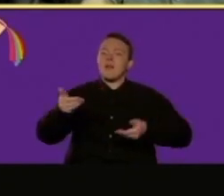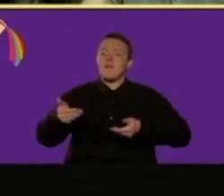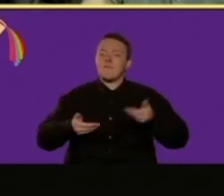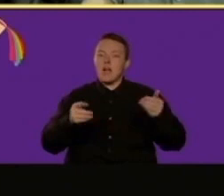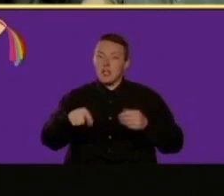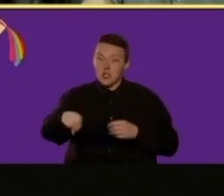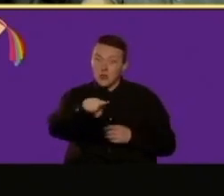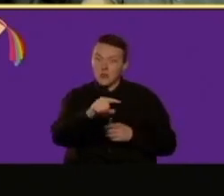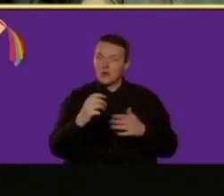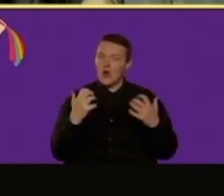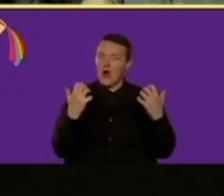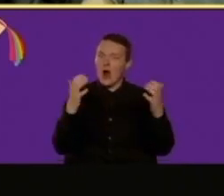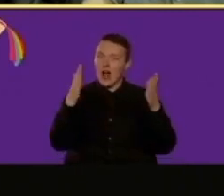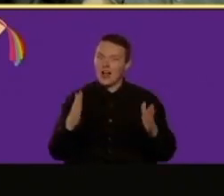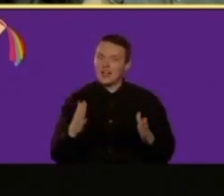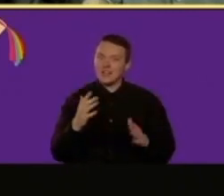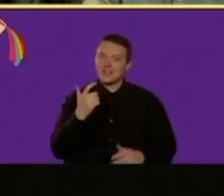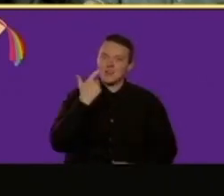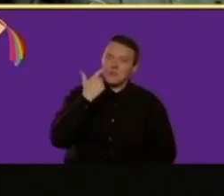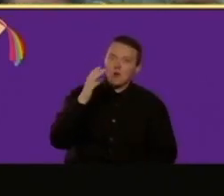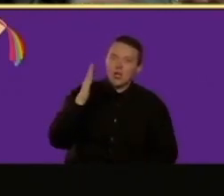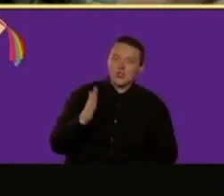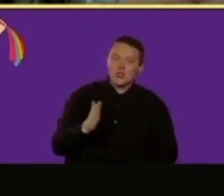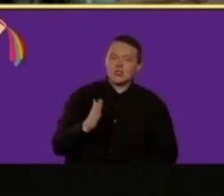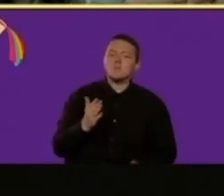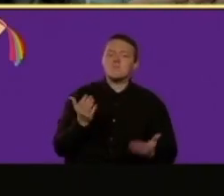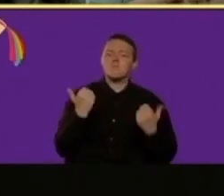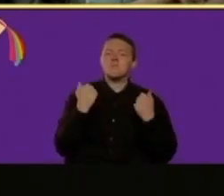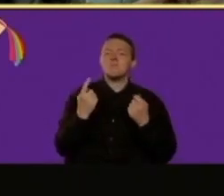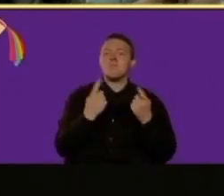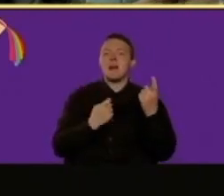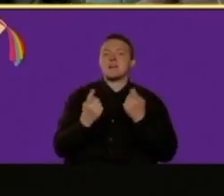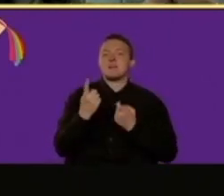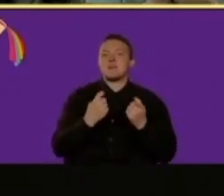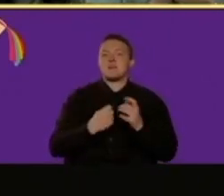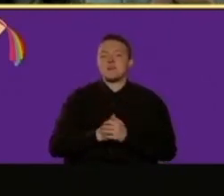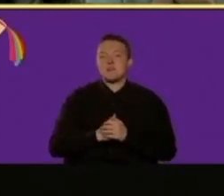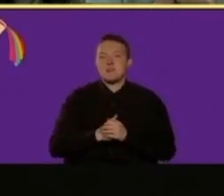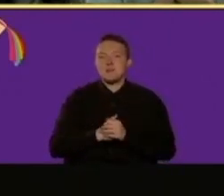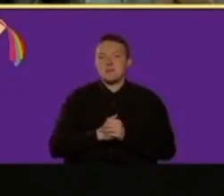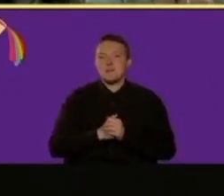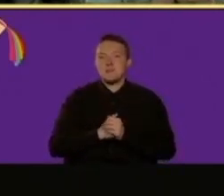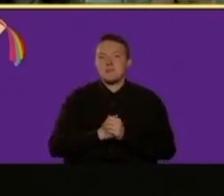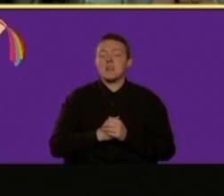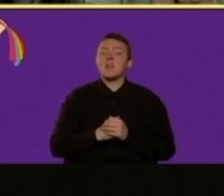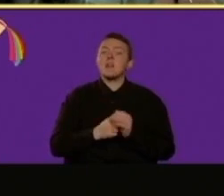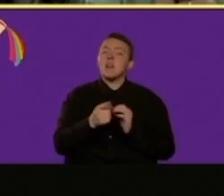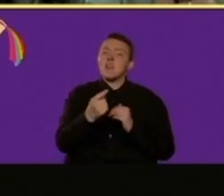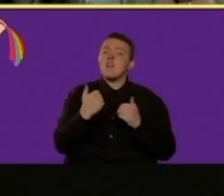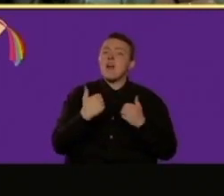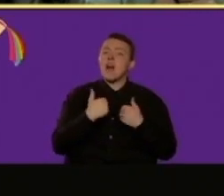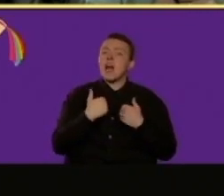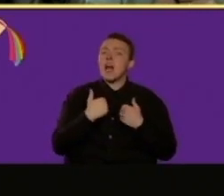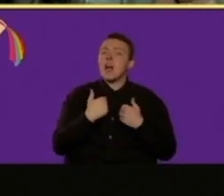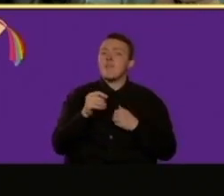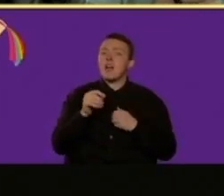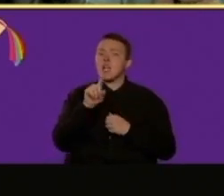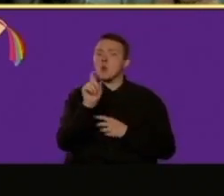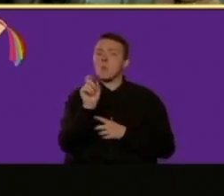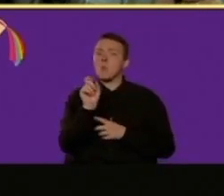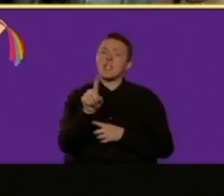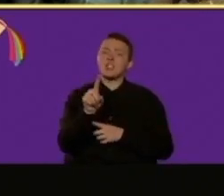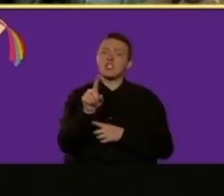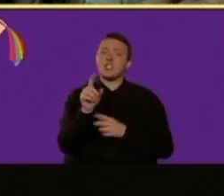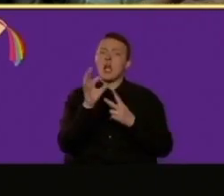a link on Twitter also. We have a few designs that we've posted, but during this week we are finishing with